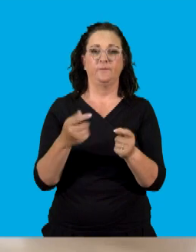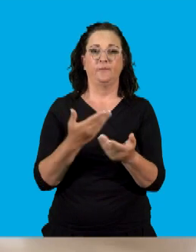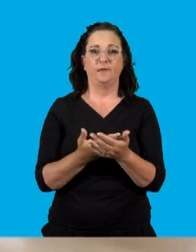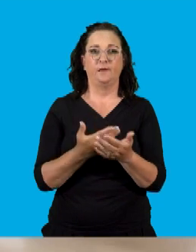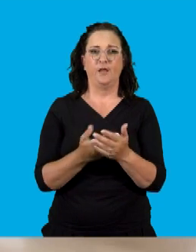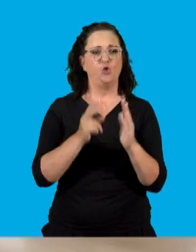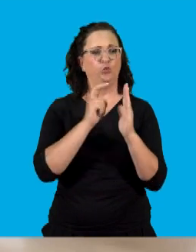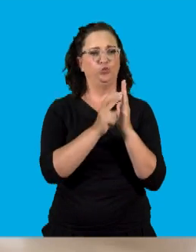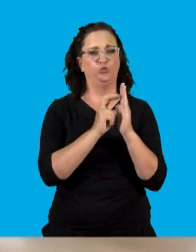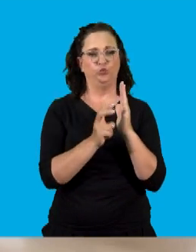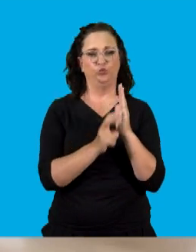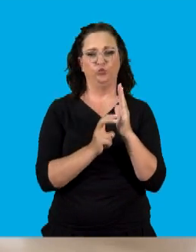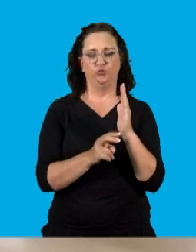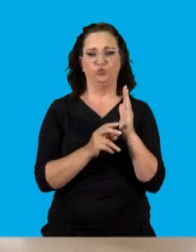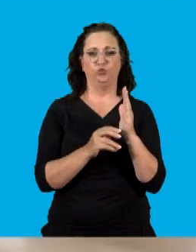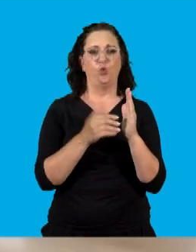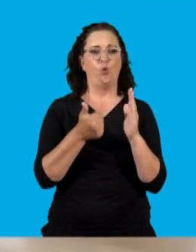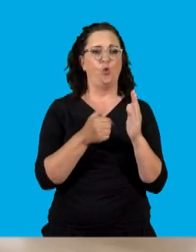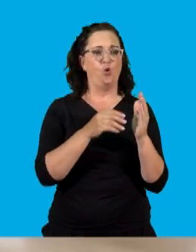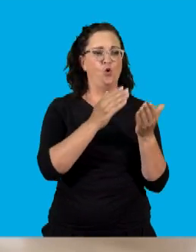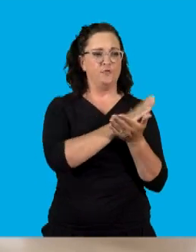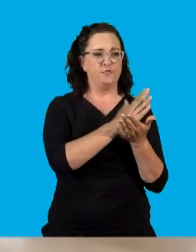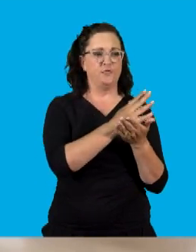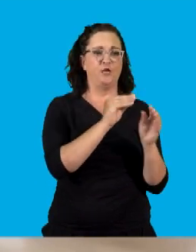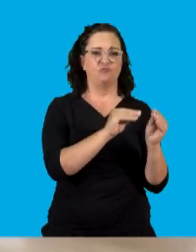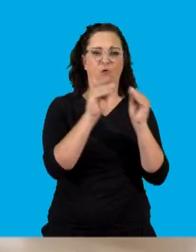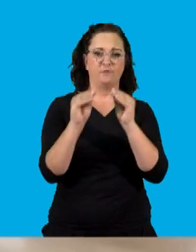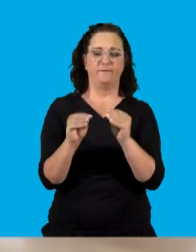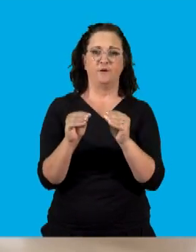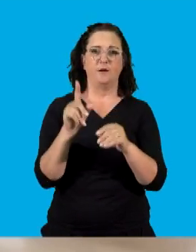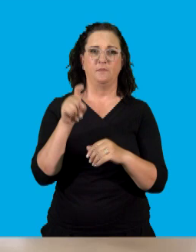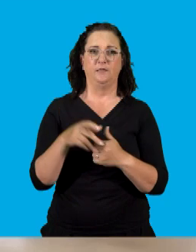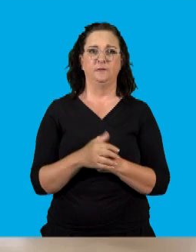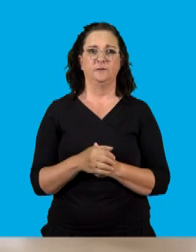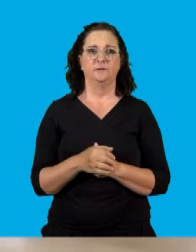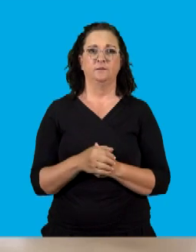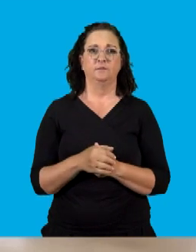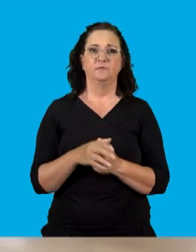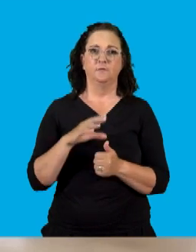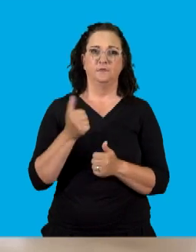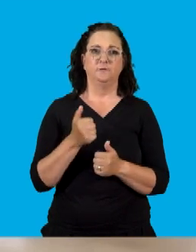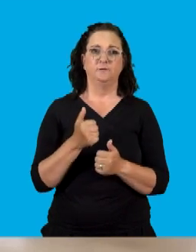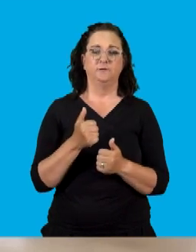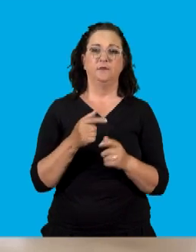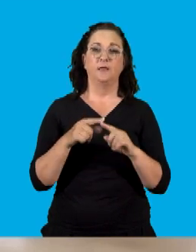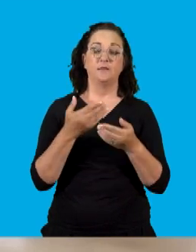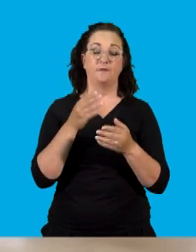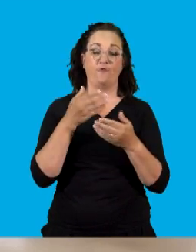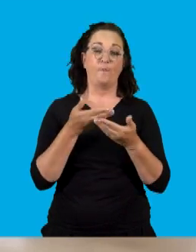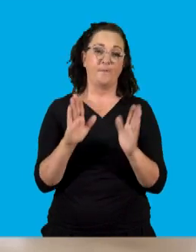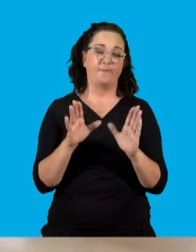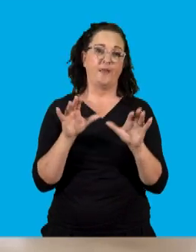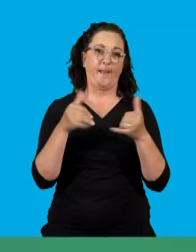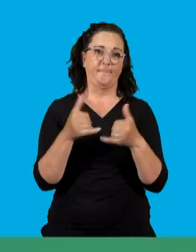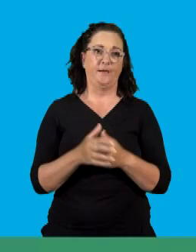of selling shares or in terms of transferring shares to somebody else. So that's another advantage of a public company